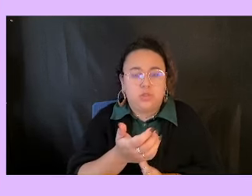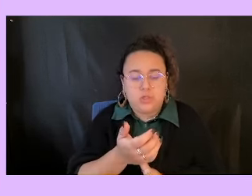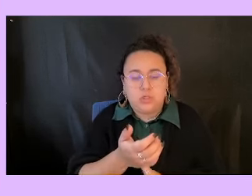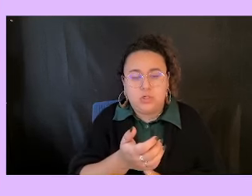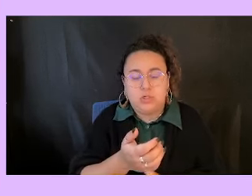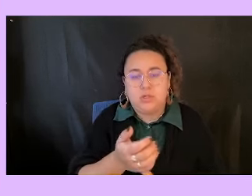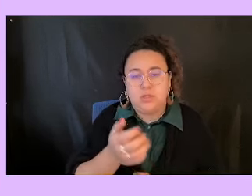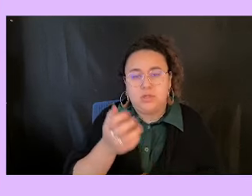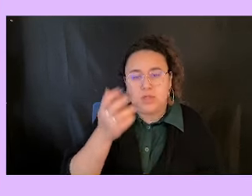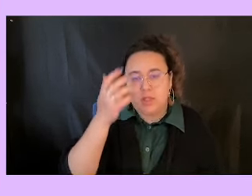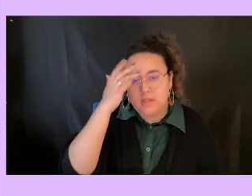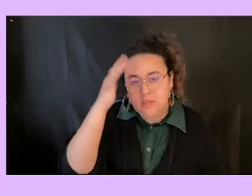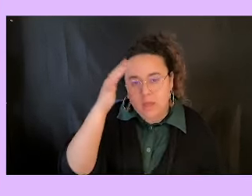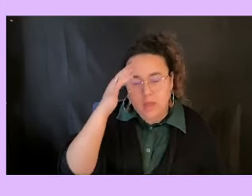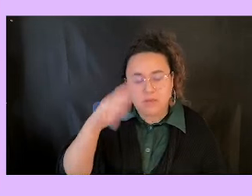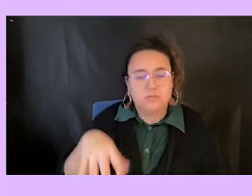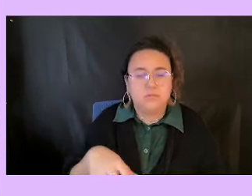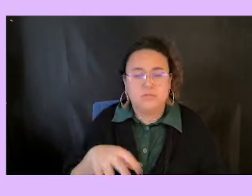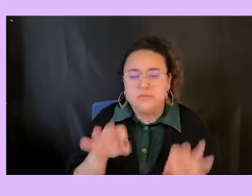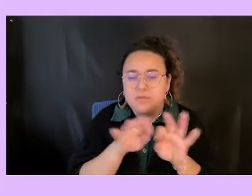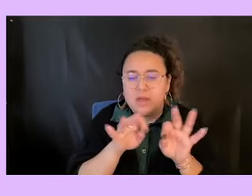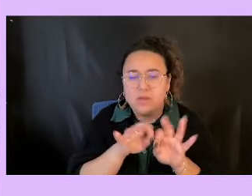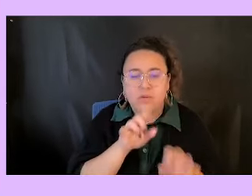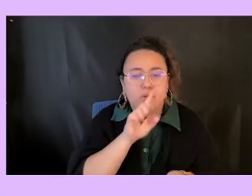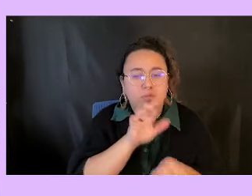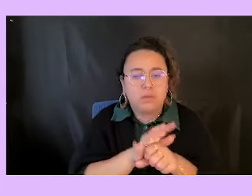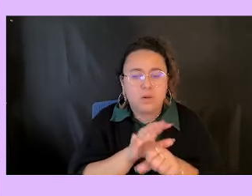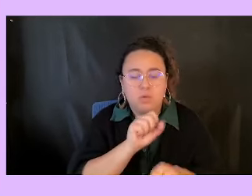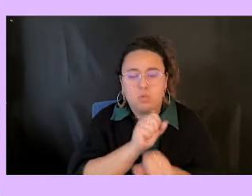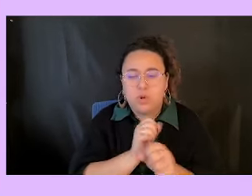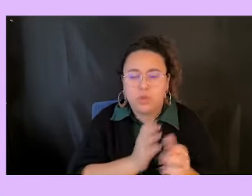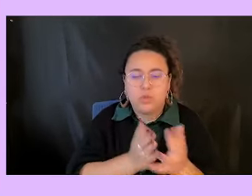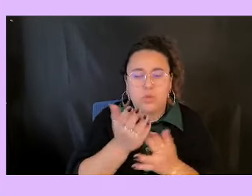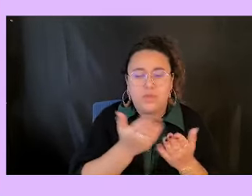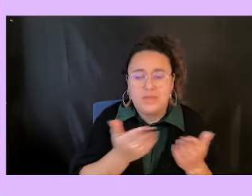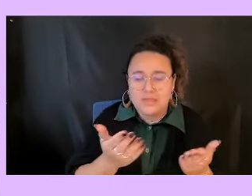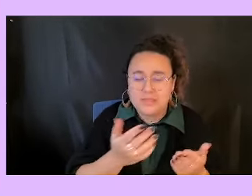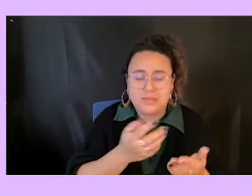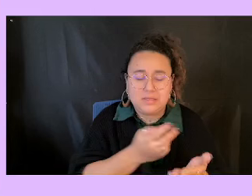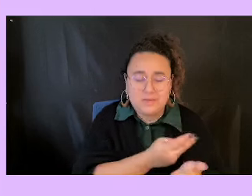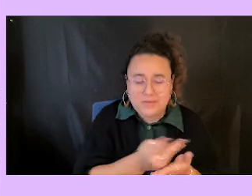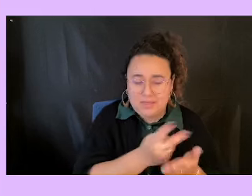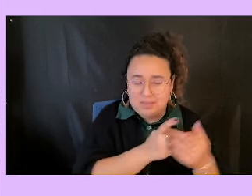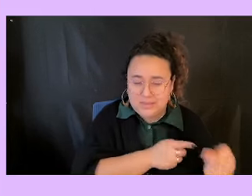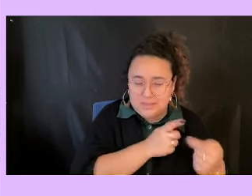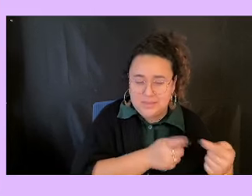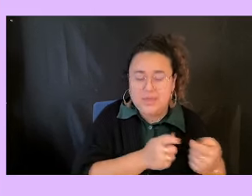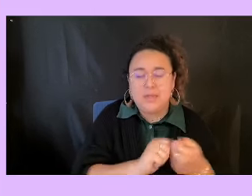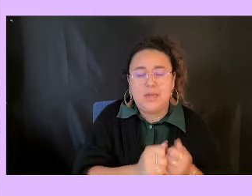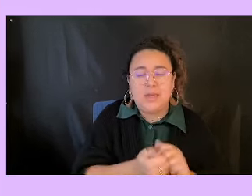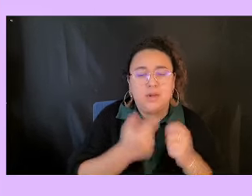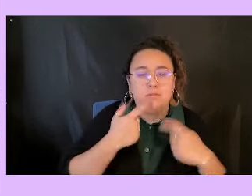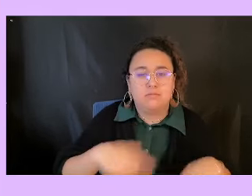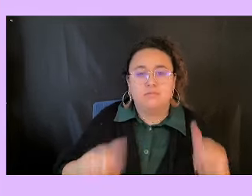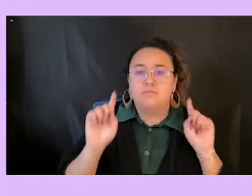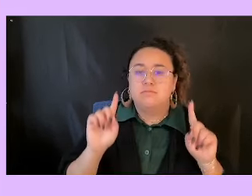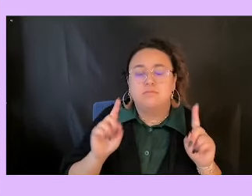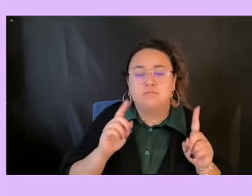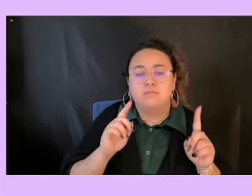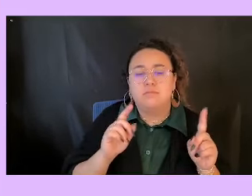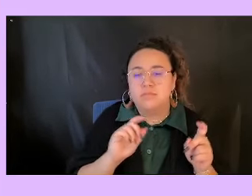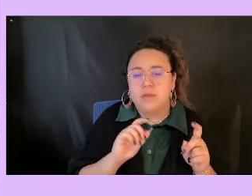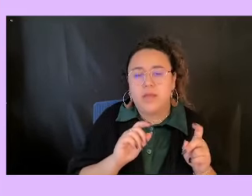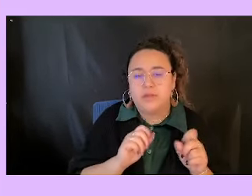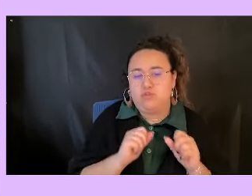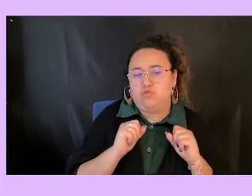the commitment to working through the things that aren't working and figuring out how to make that part of a strong ongoing